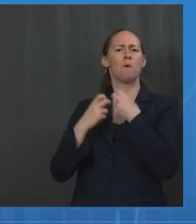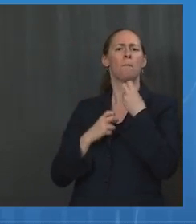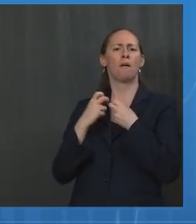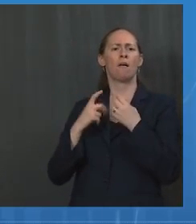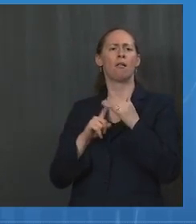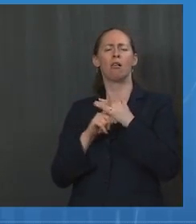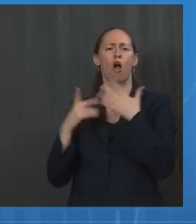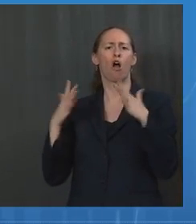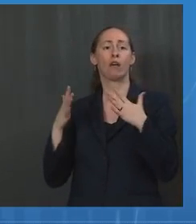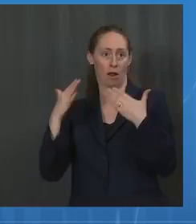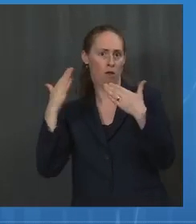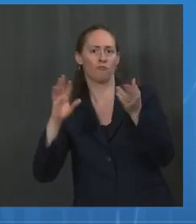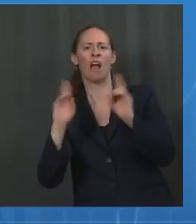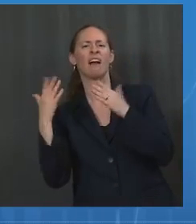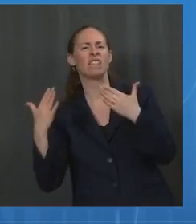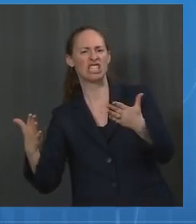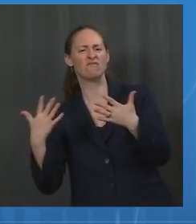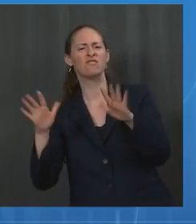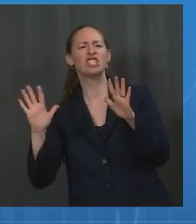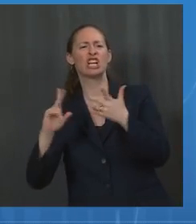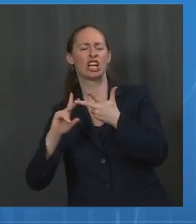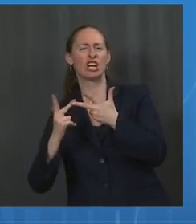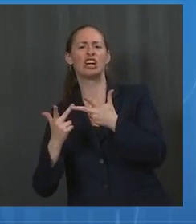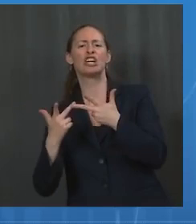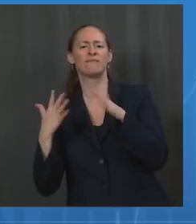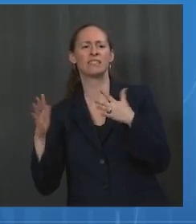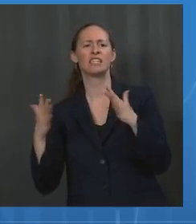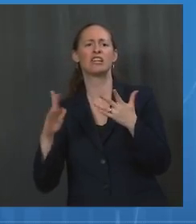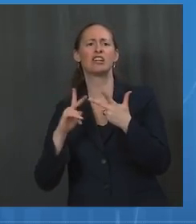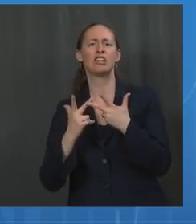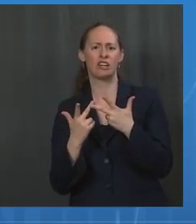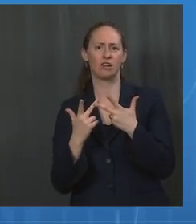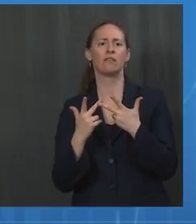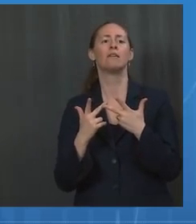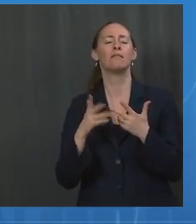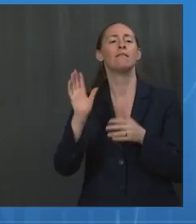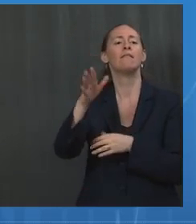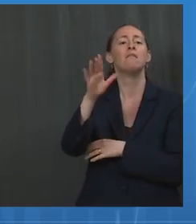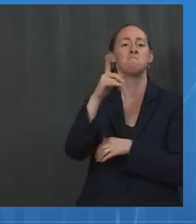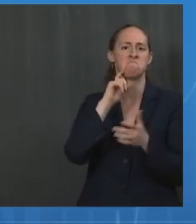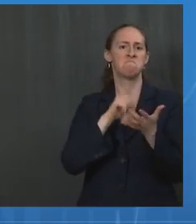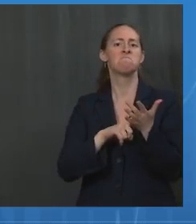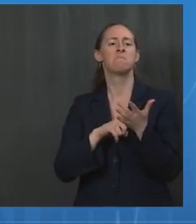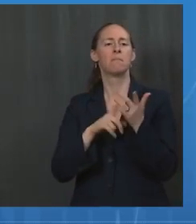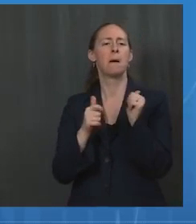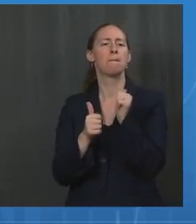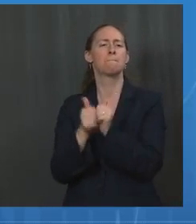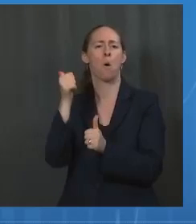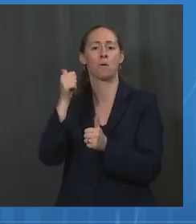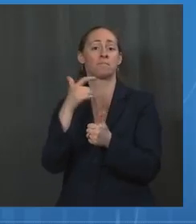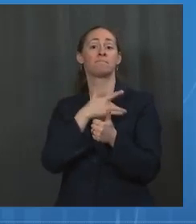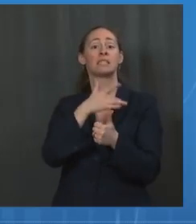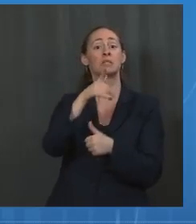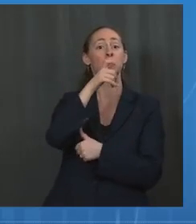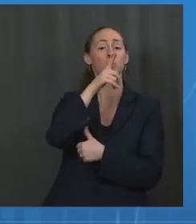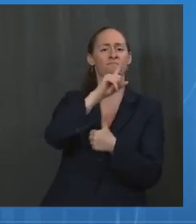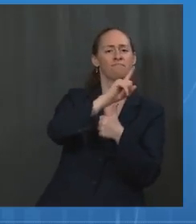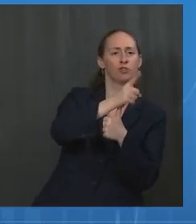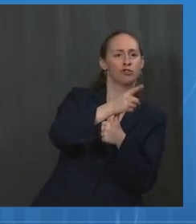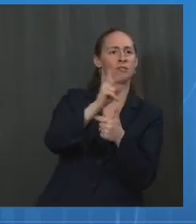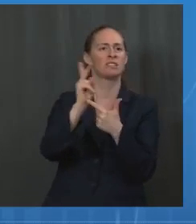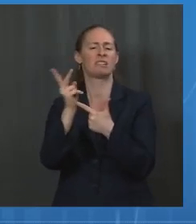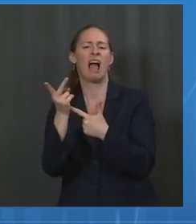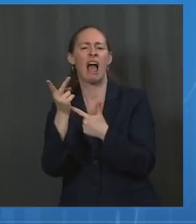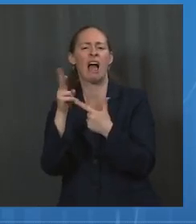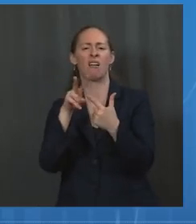some increase there as planned. But the vast majority of the doses are first doses, and then people coming